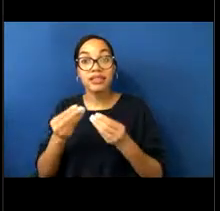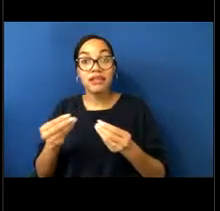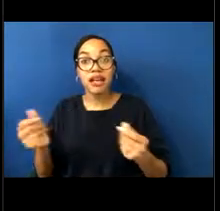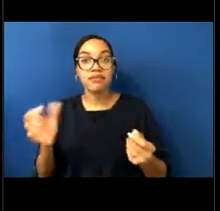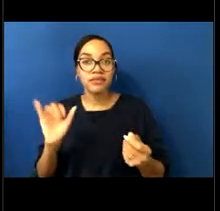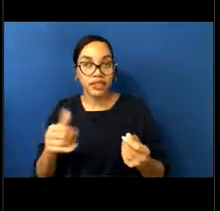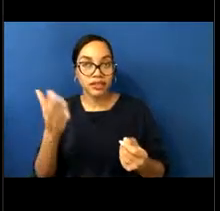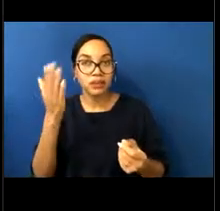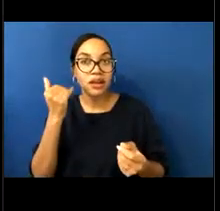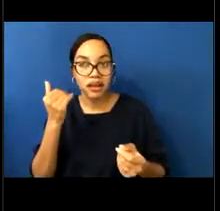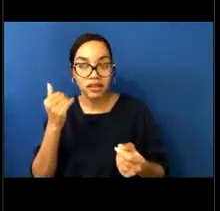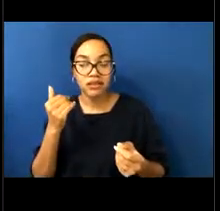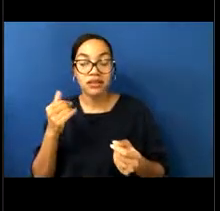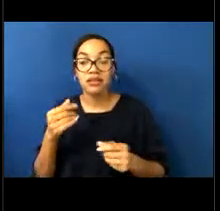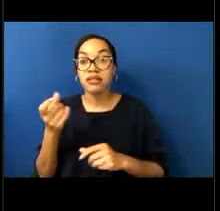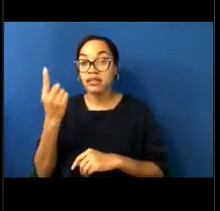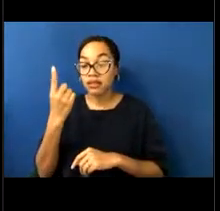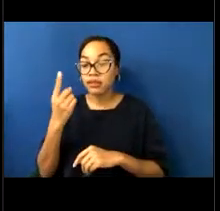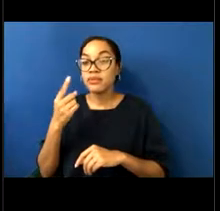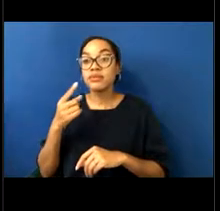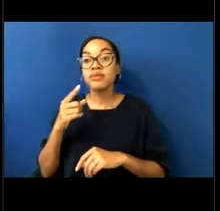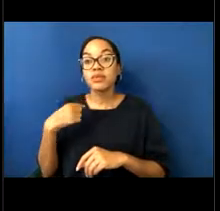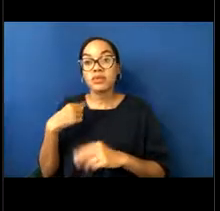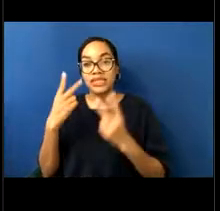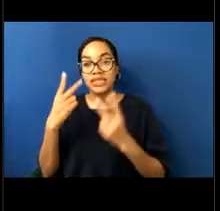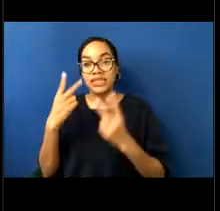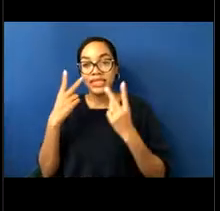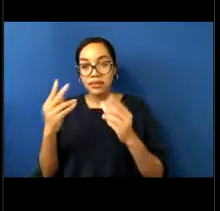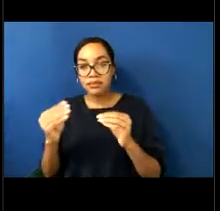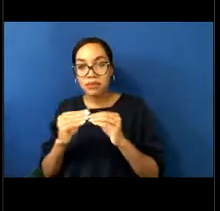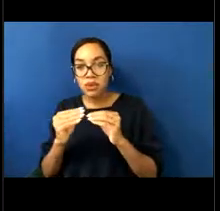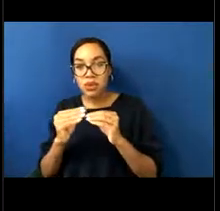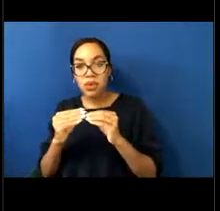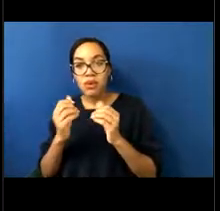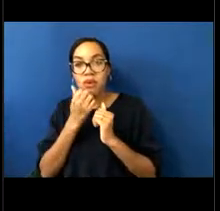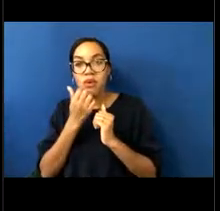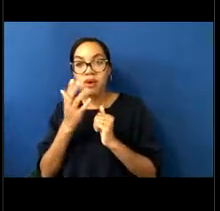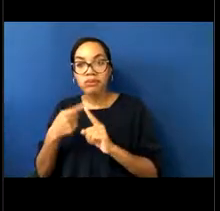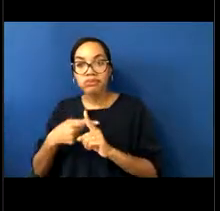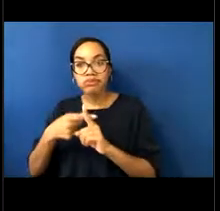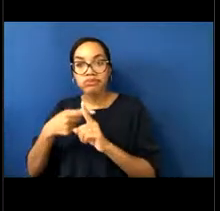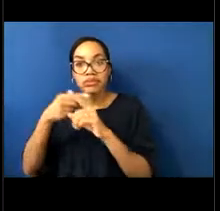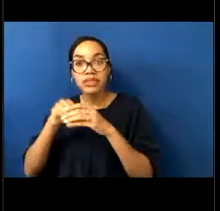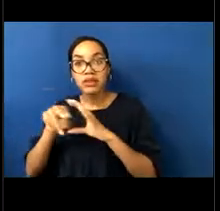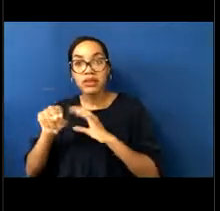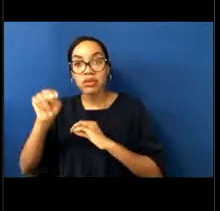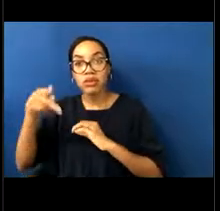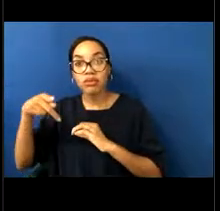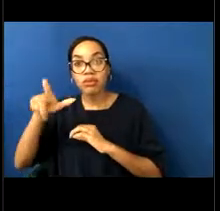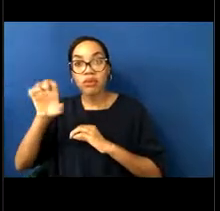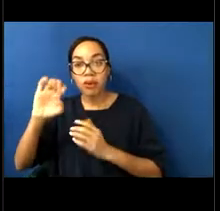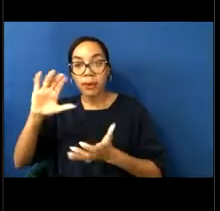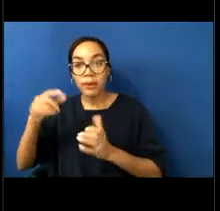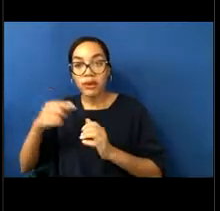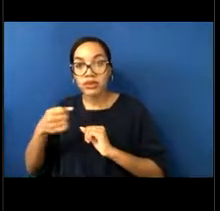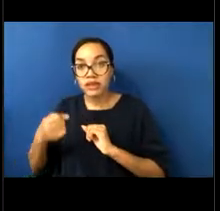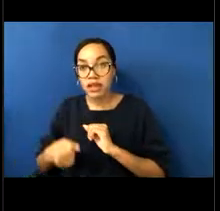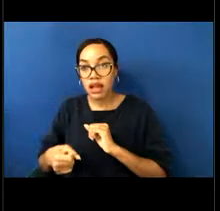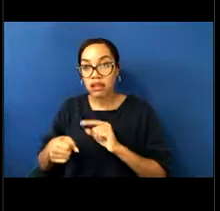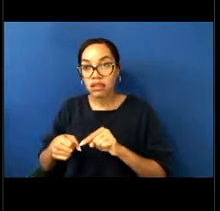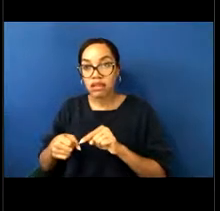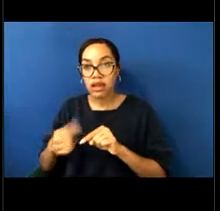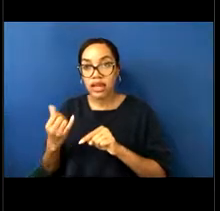So the reason why we're observing more warming in the North Pole over the Arctic compared to the South Pole is because there's